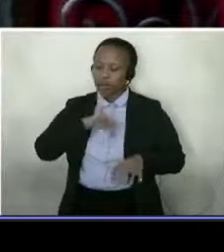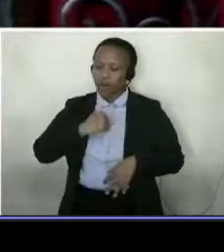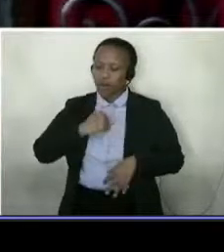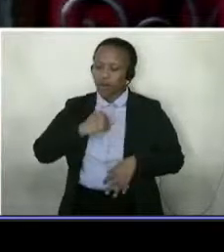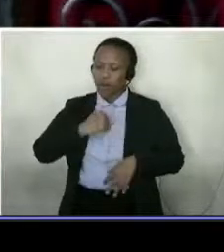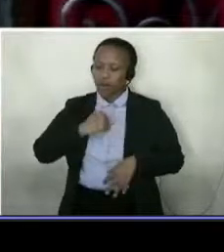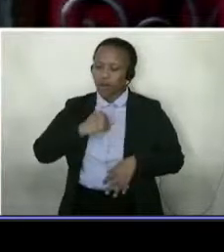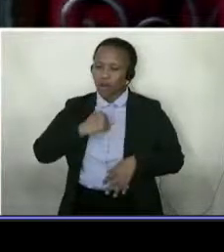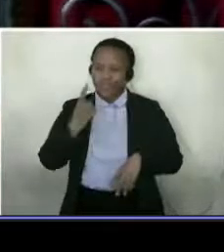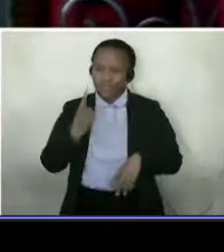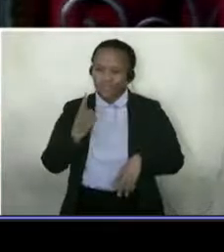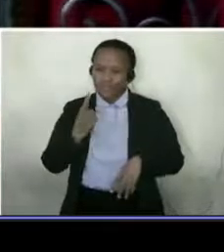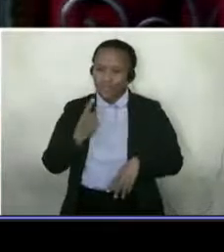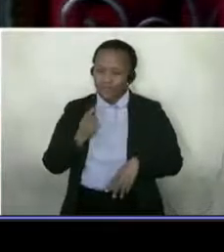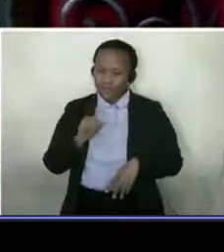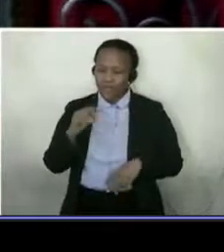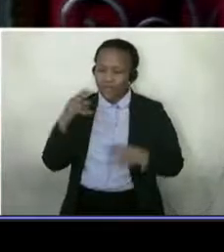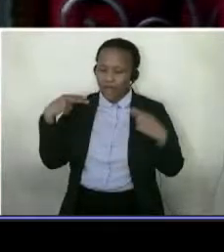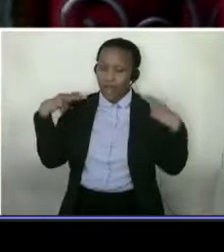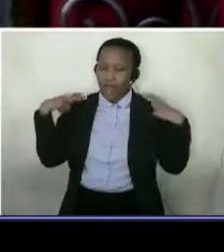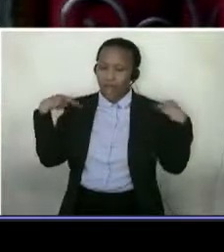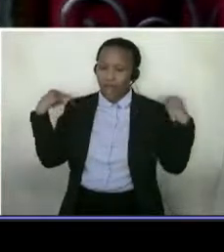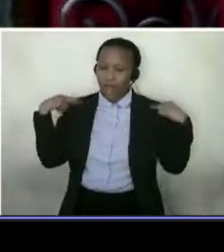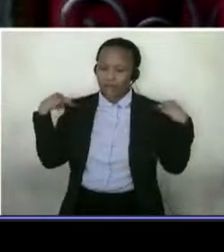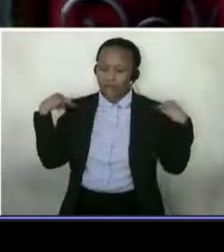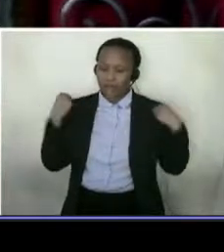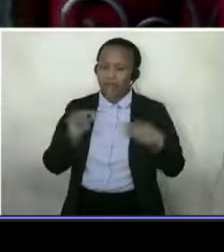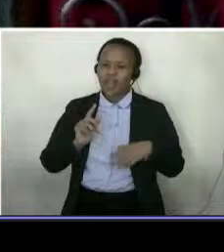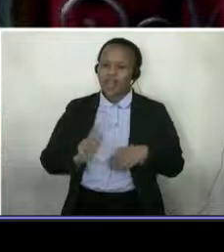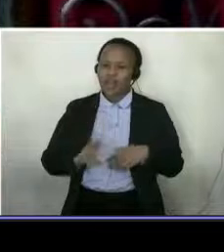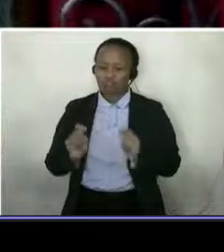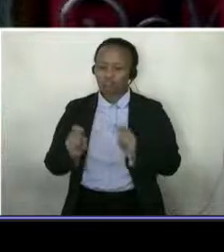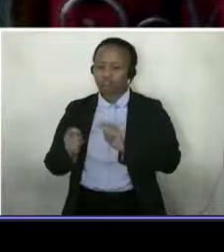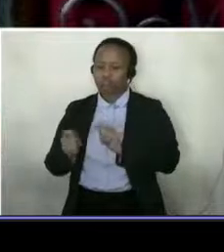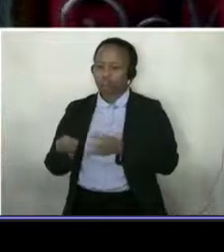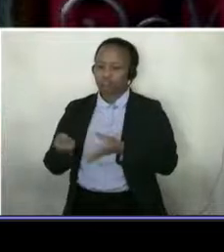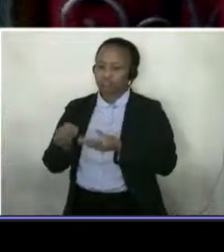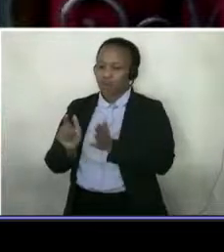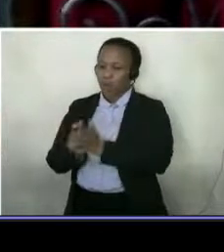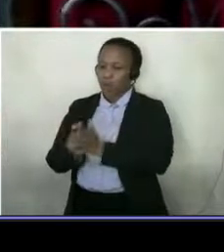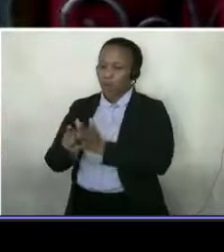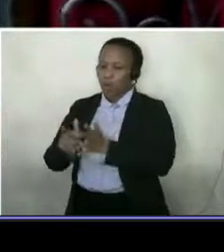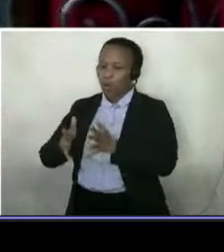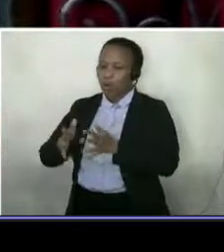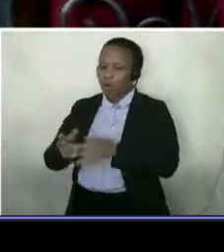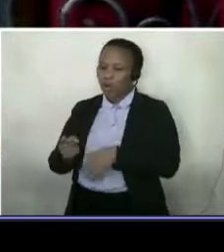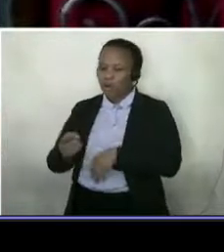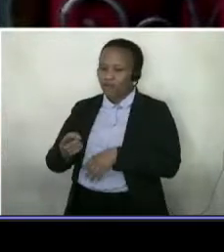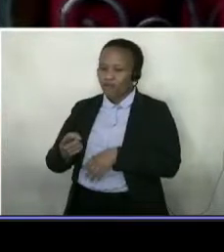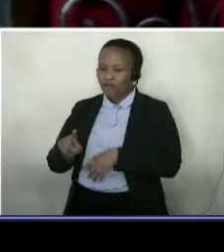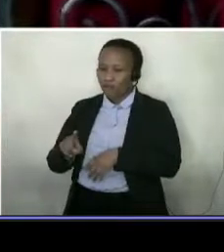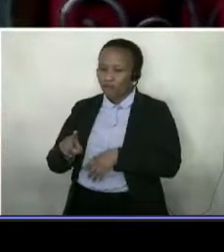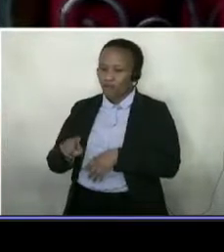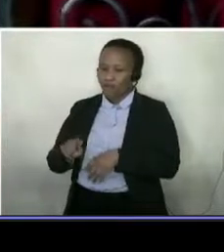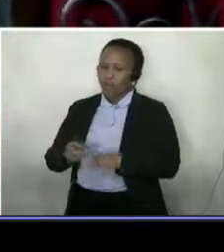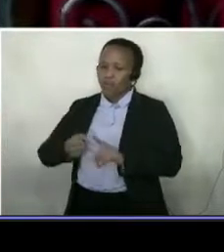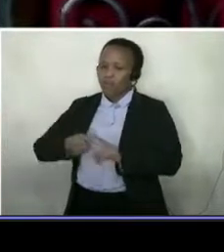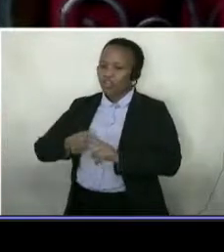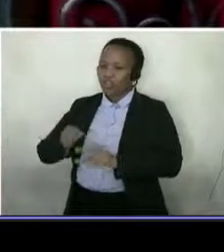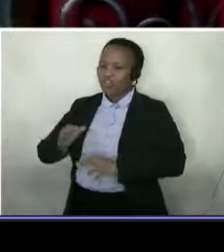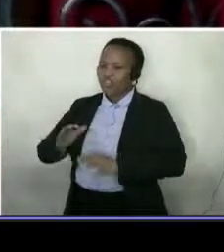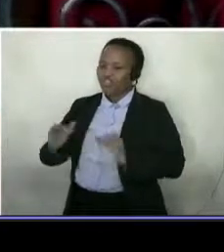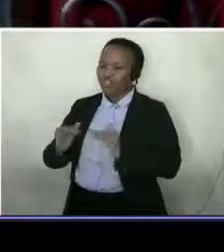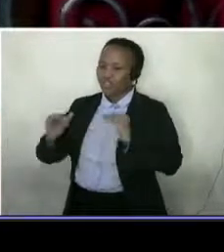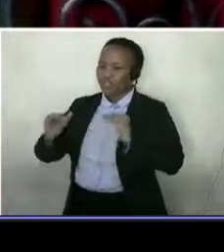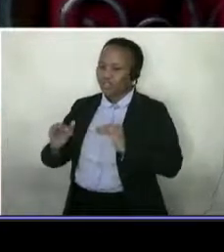a midwife, a nurse, and later a lawyer who championed the cause of justice for many black people